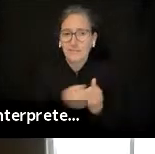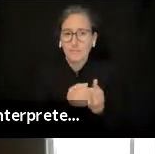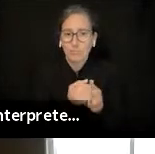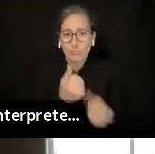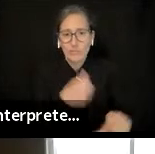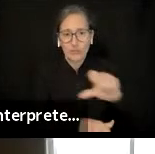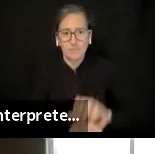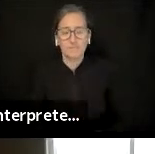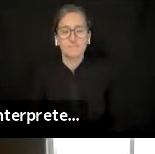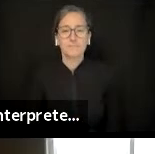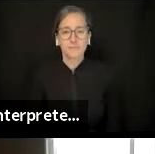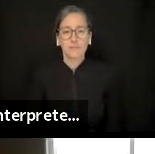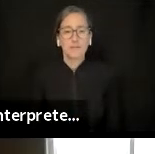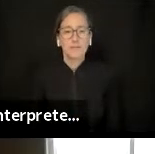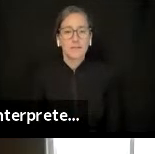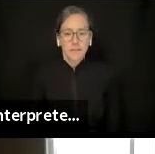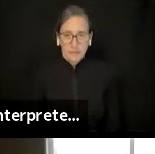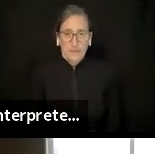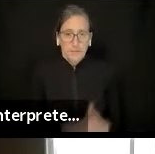Thank you.